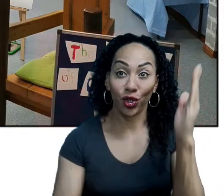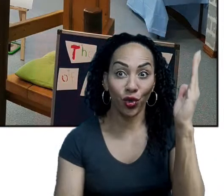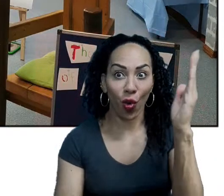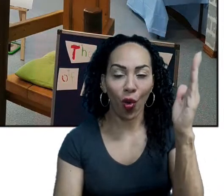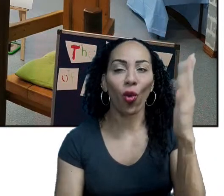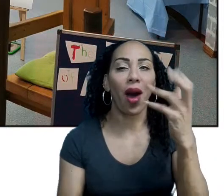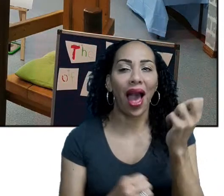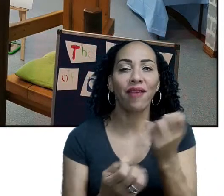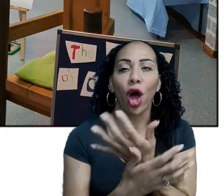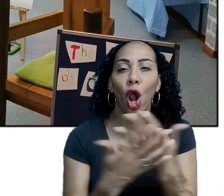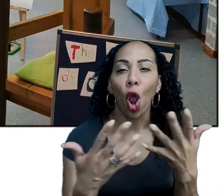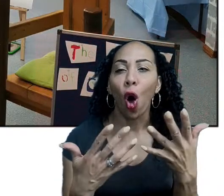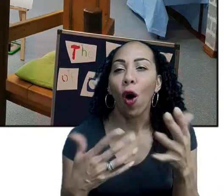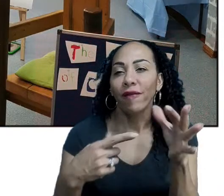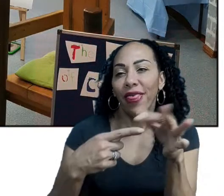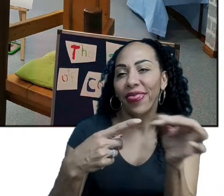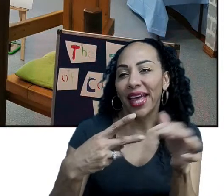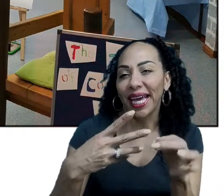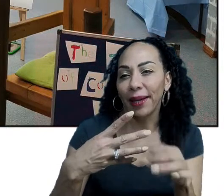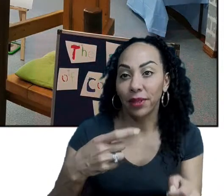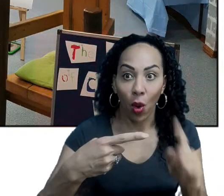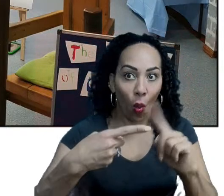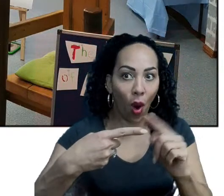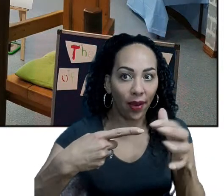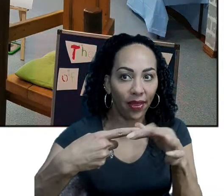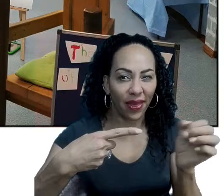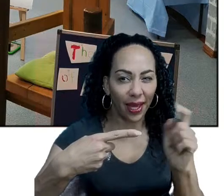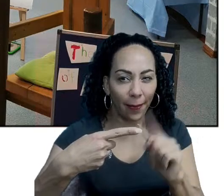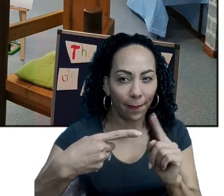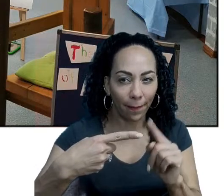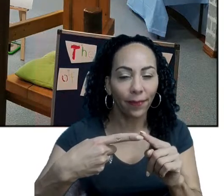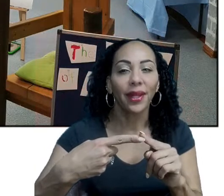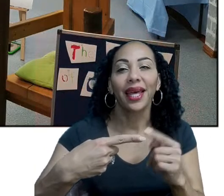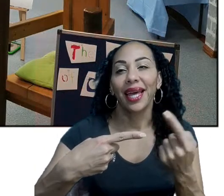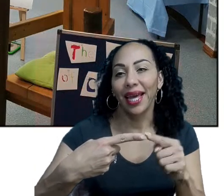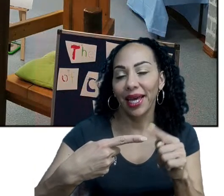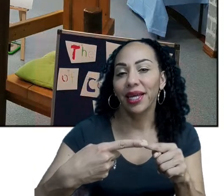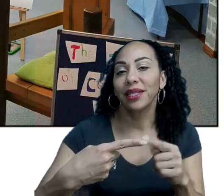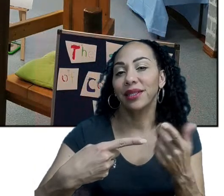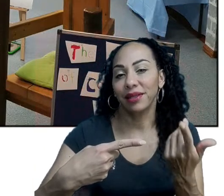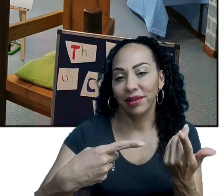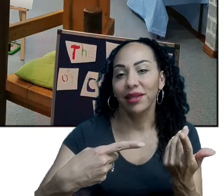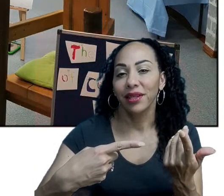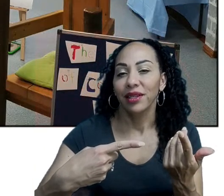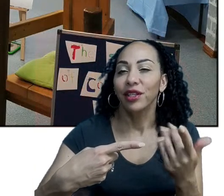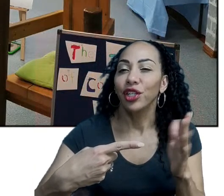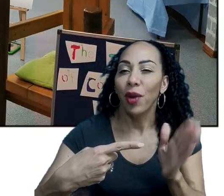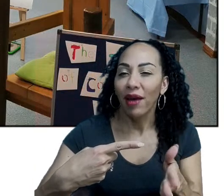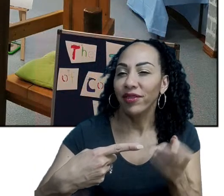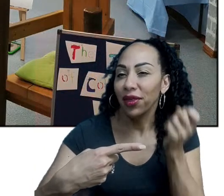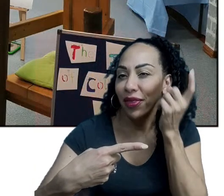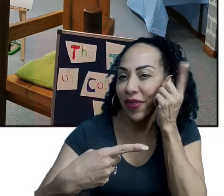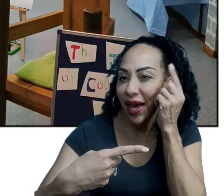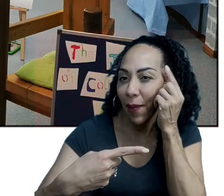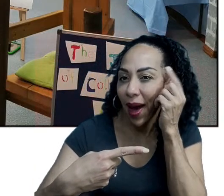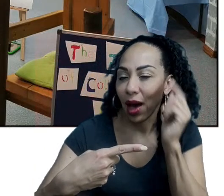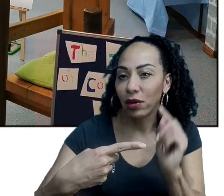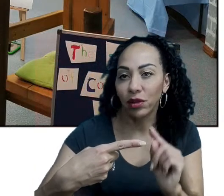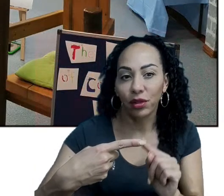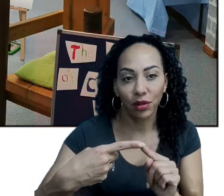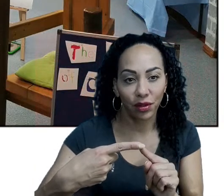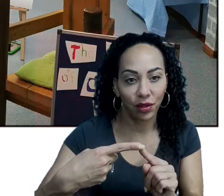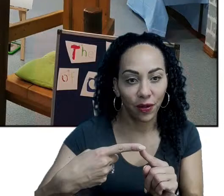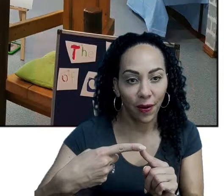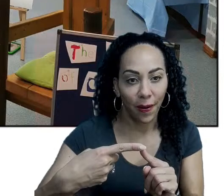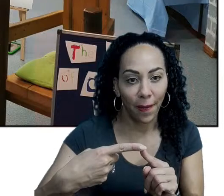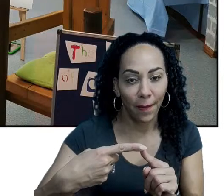not underestimating, be acknowledging that whenever you're doing a co-design process, not going in up here and like you're kind of